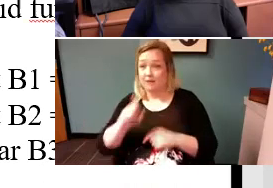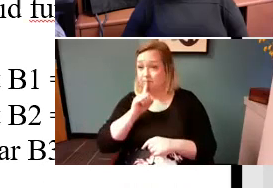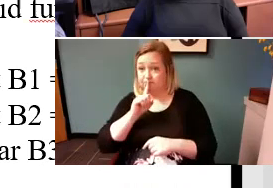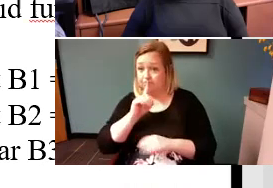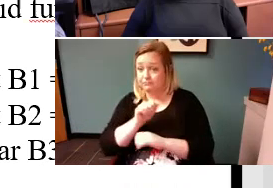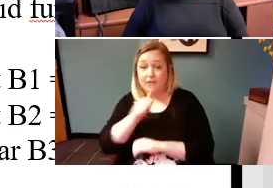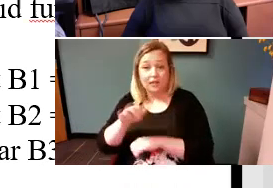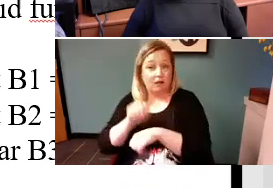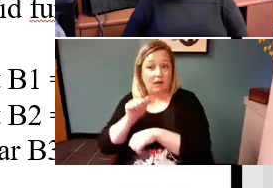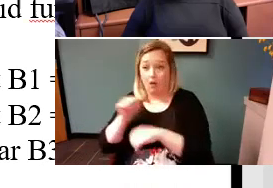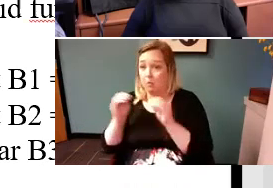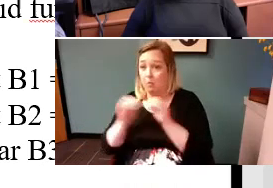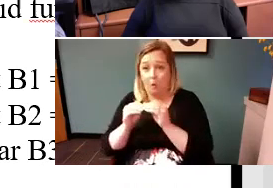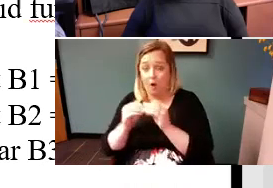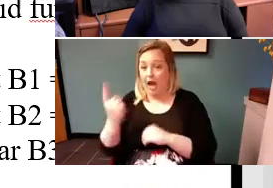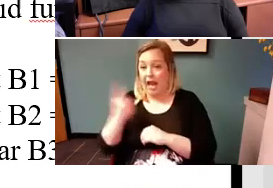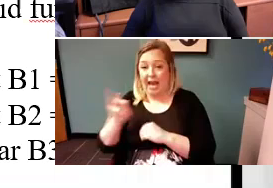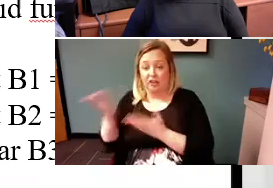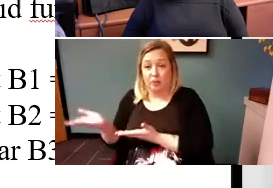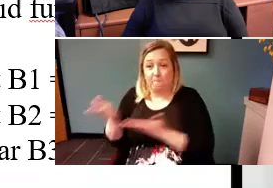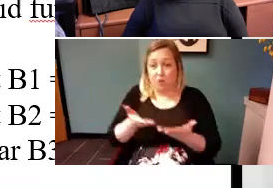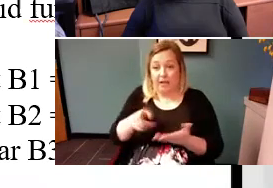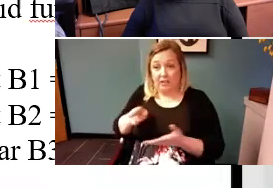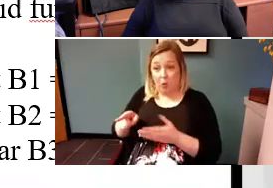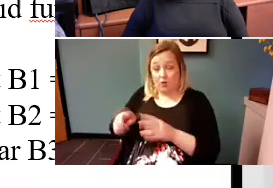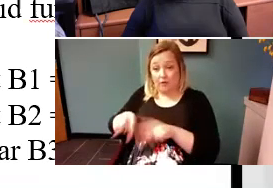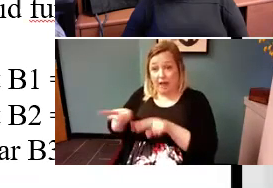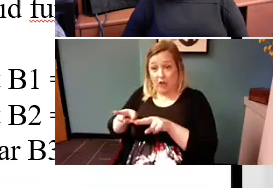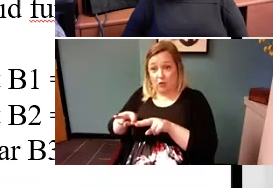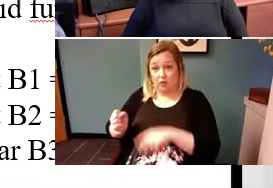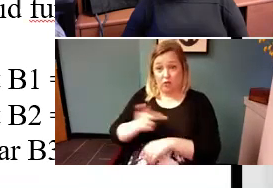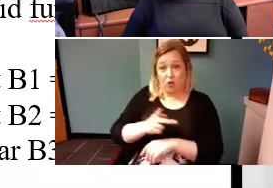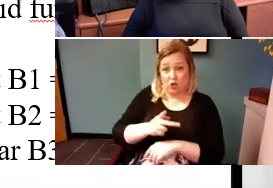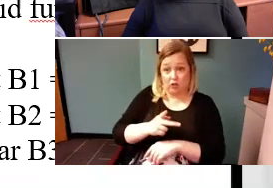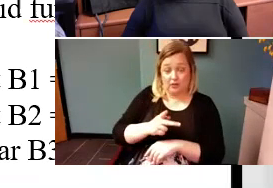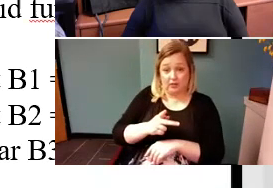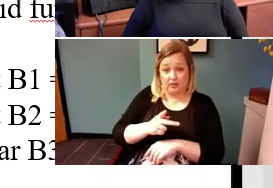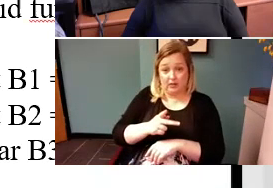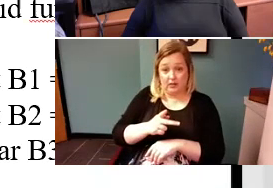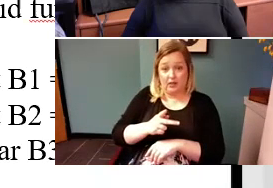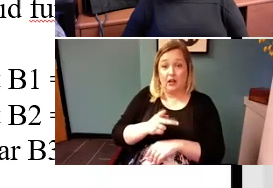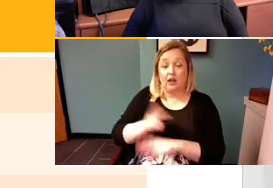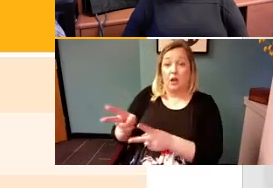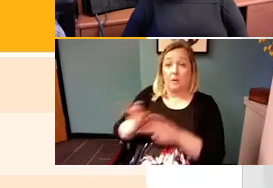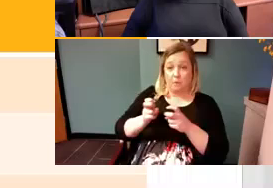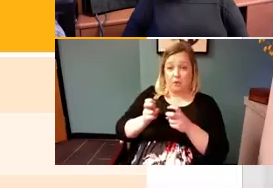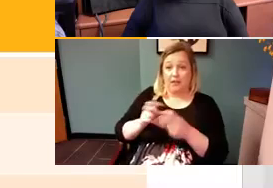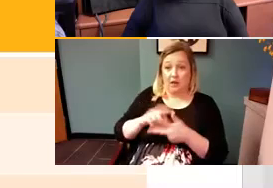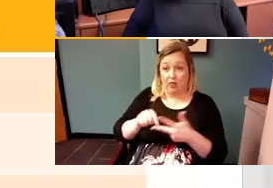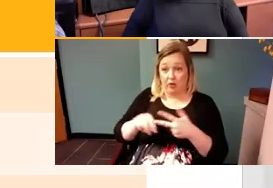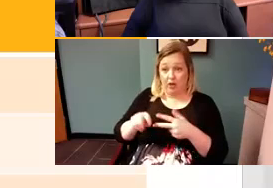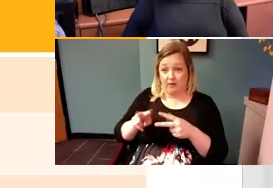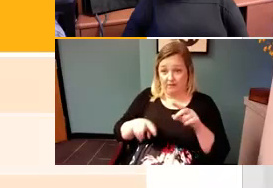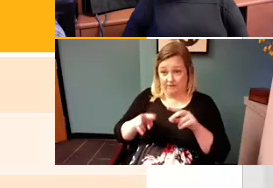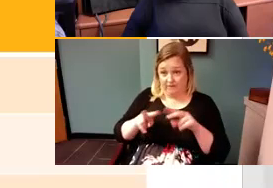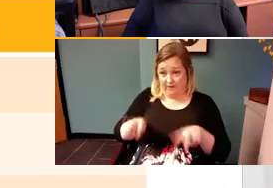those values, returns back, prints out these three values, returns back, prints out these three values, and then finally